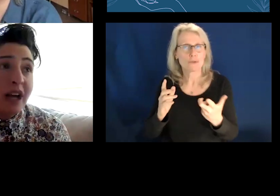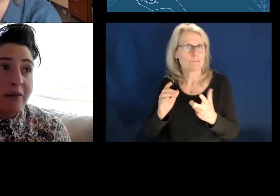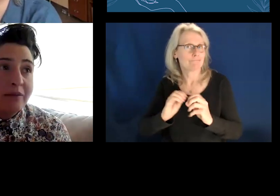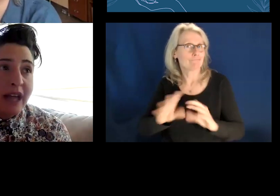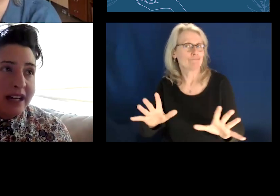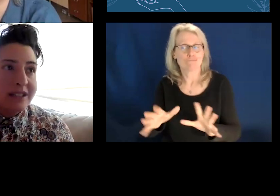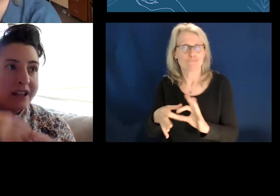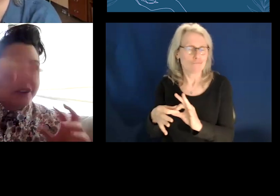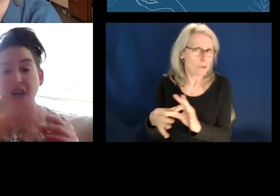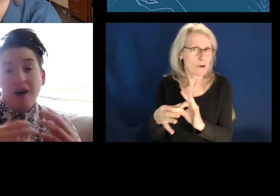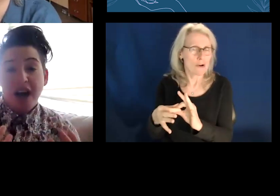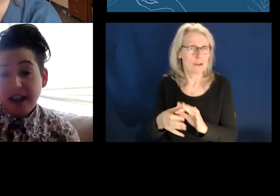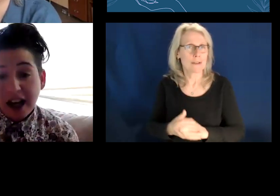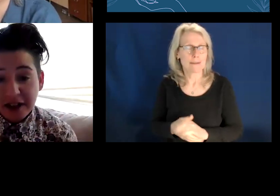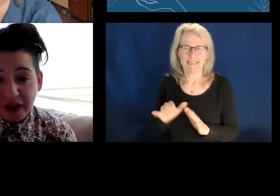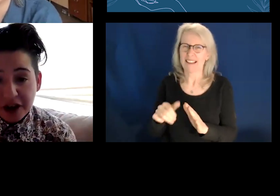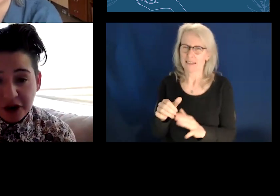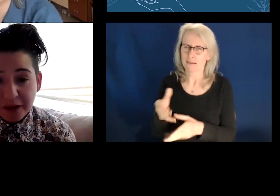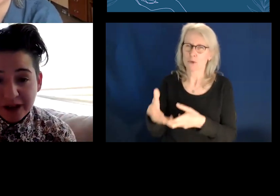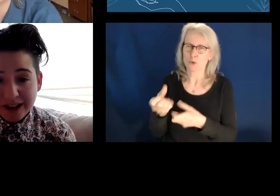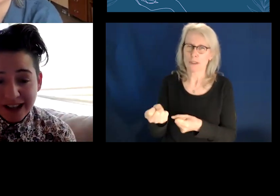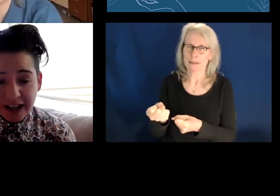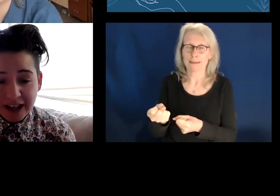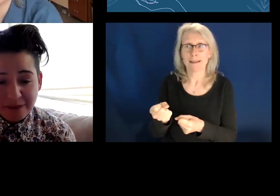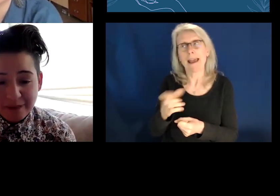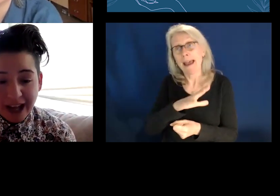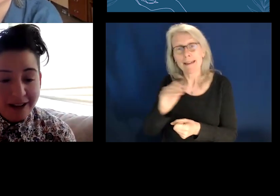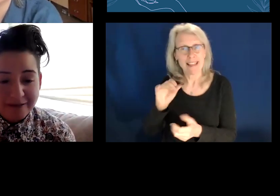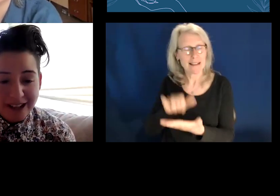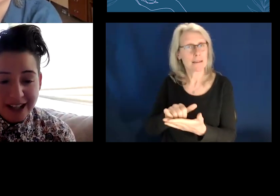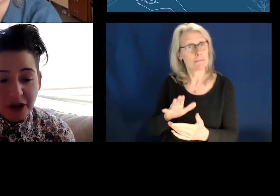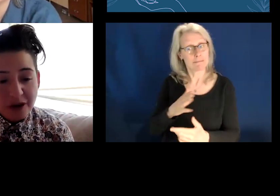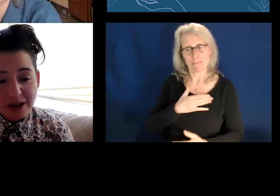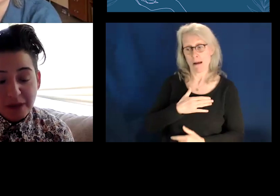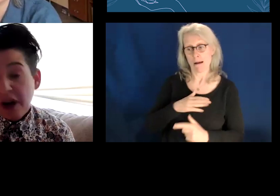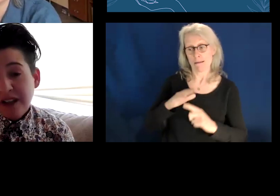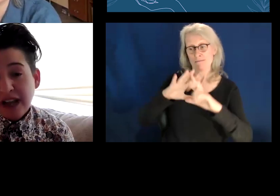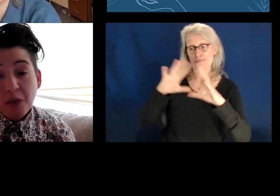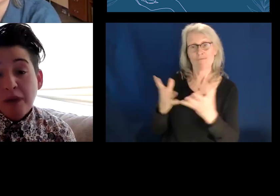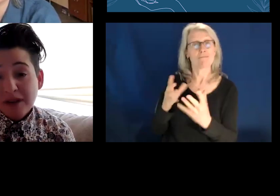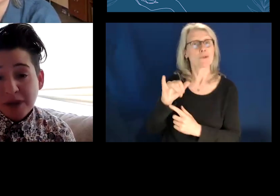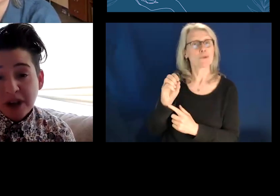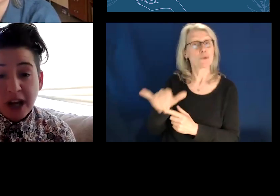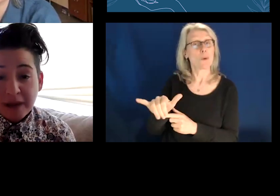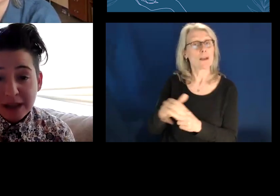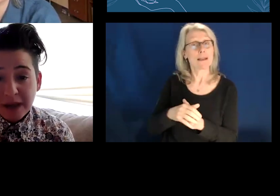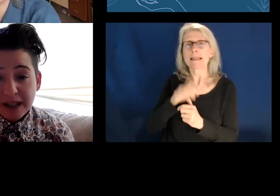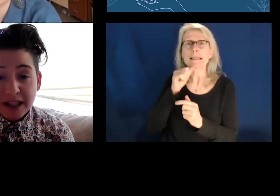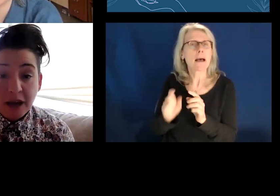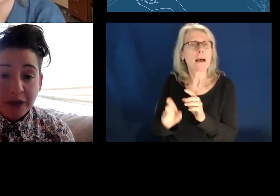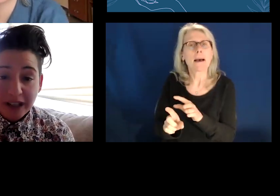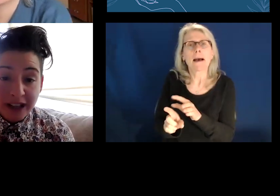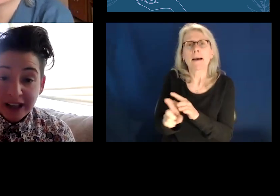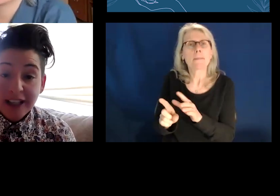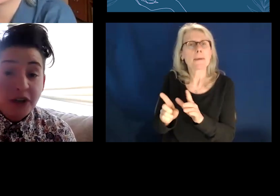me, that is like, you know, how I define joy, because it, yeah, it goes beyond that moment, beyond time and space.